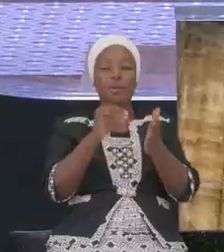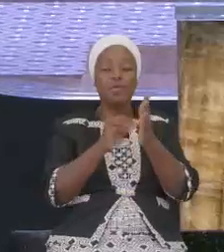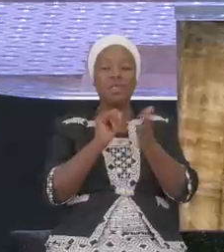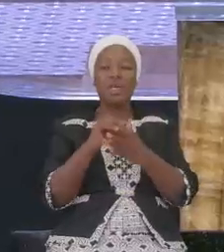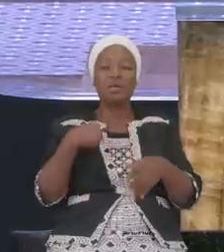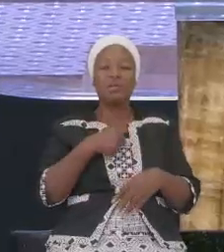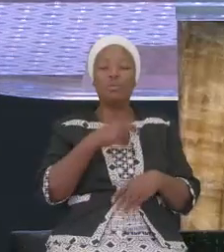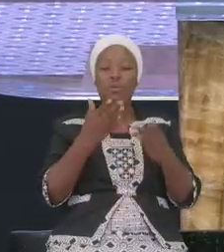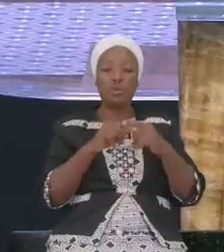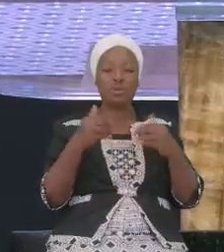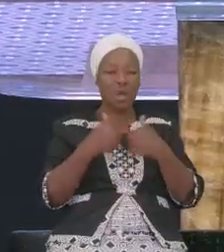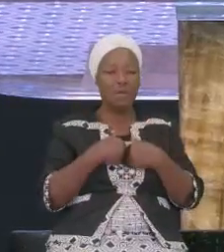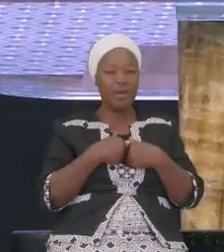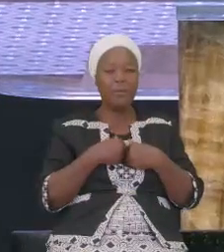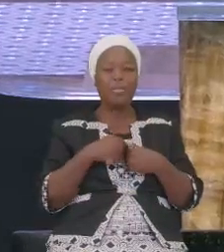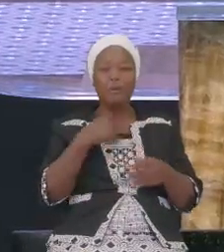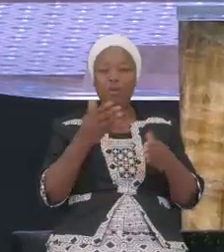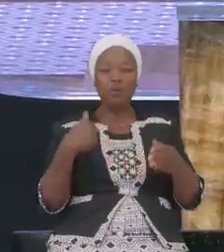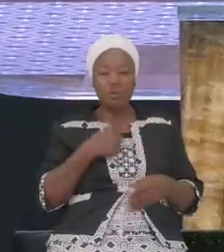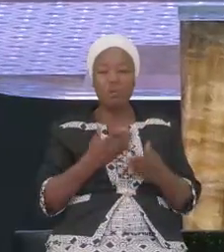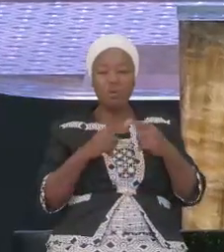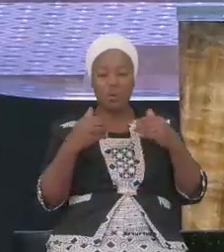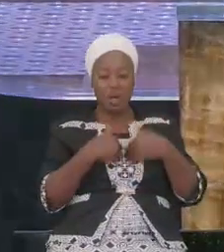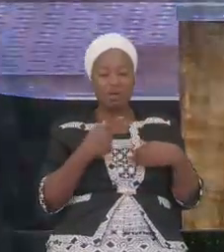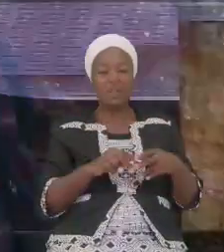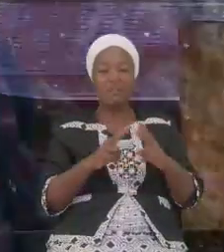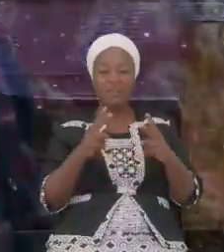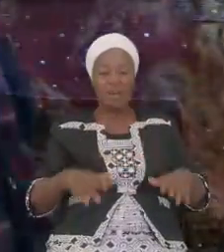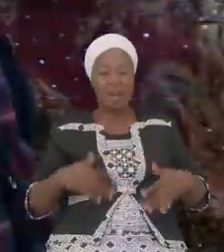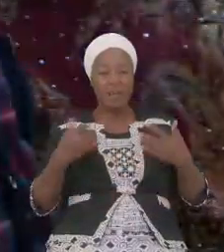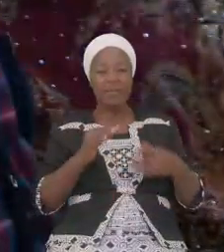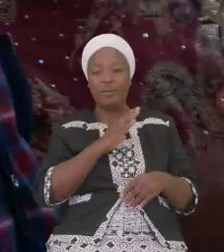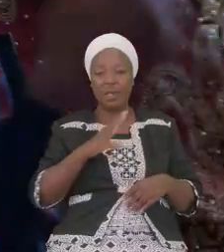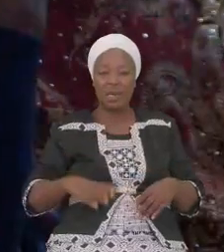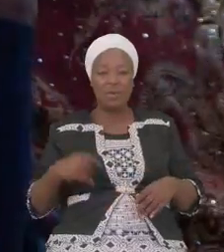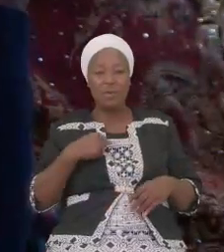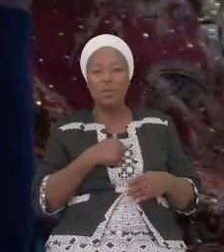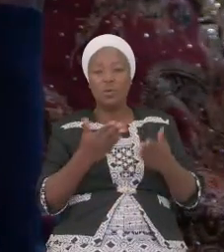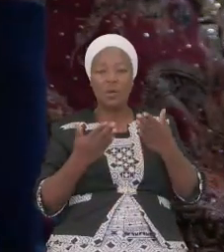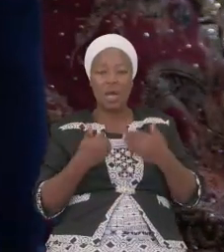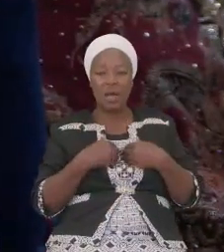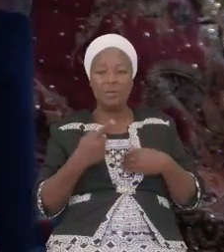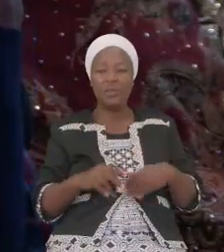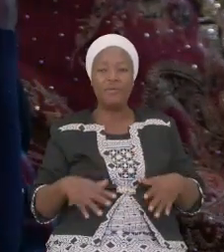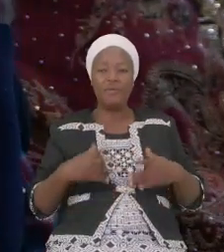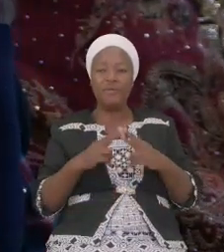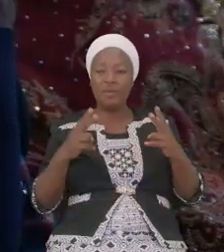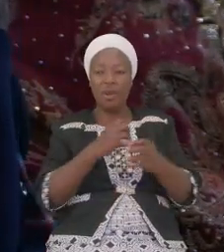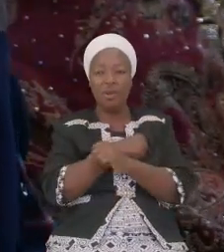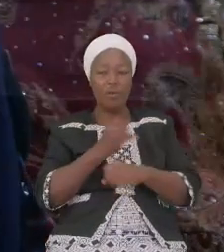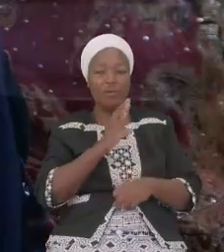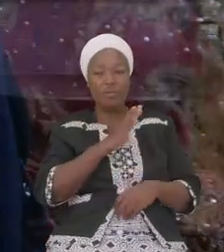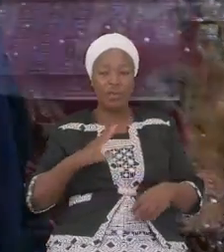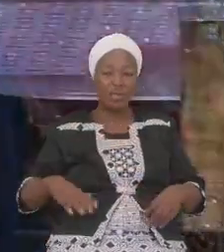have. We want to have the very life of Christ. I want to have the very love of Christ. I want to have